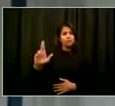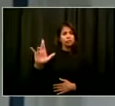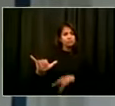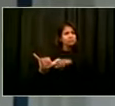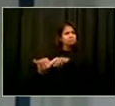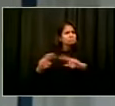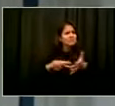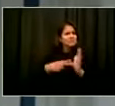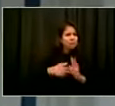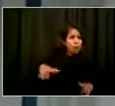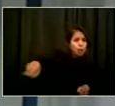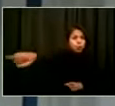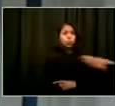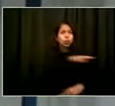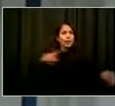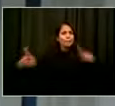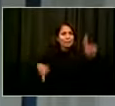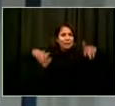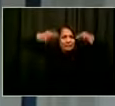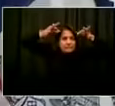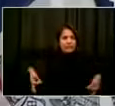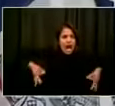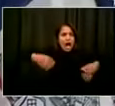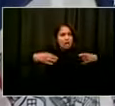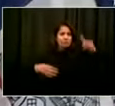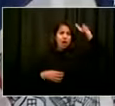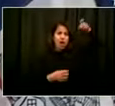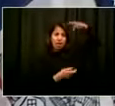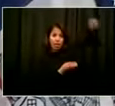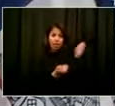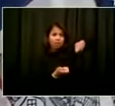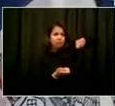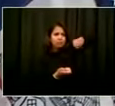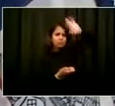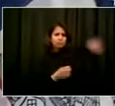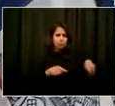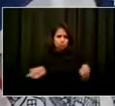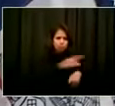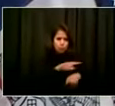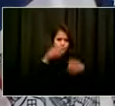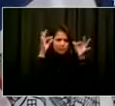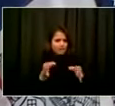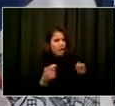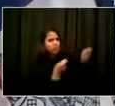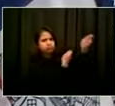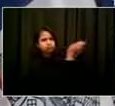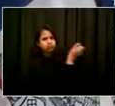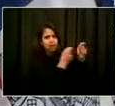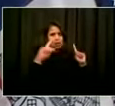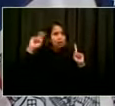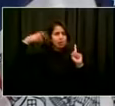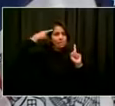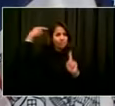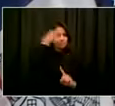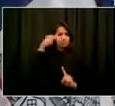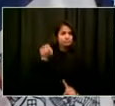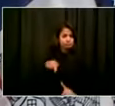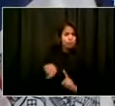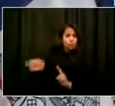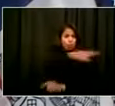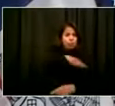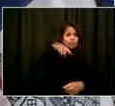And I know for all of you, it is a labor of love to spread the word and get people engaged and make sure voting is easy and safe. And we're going